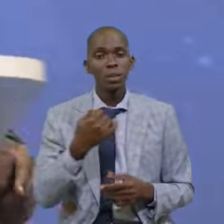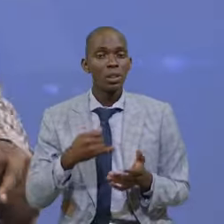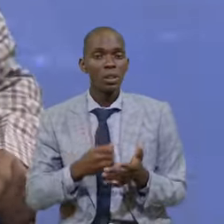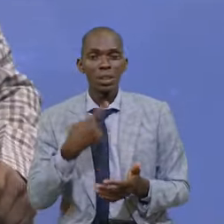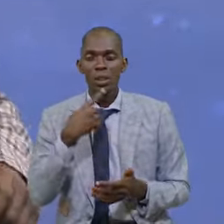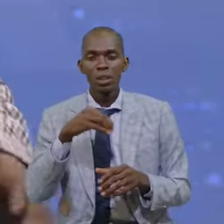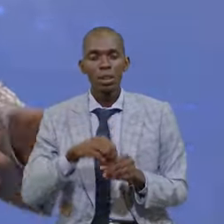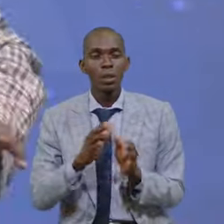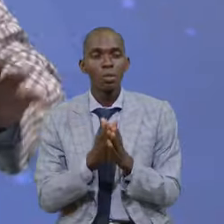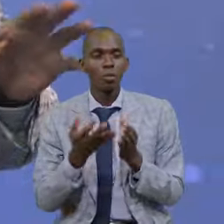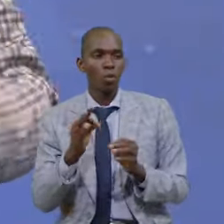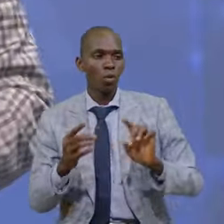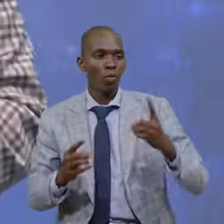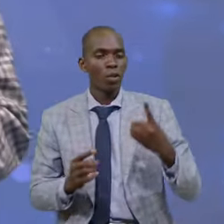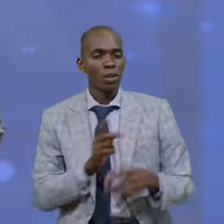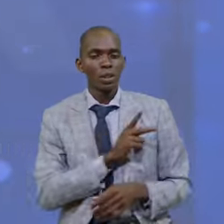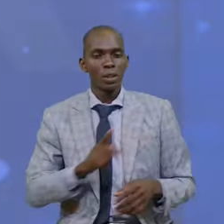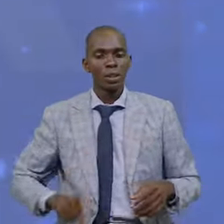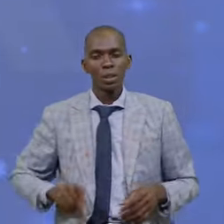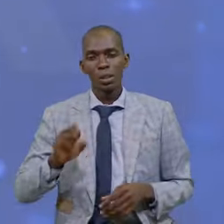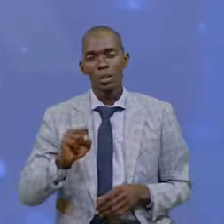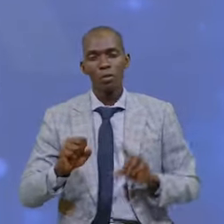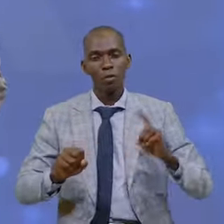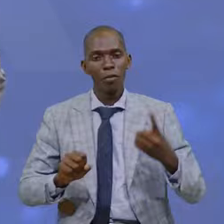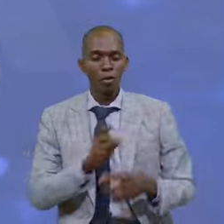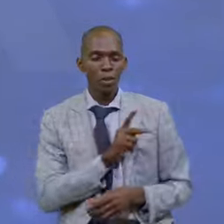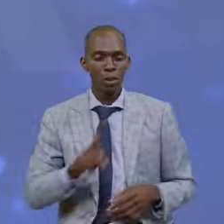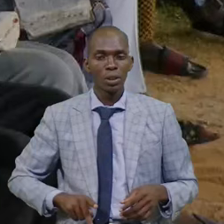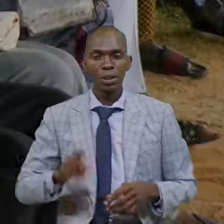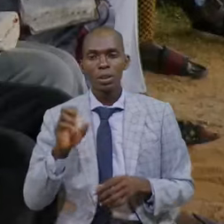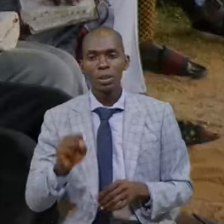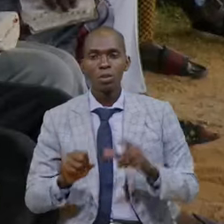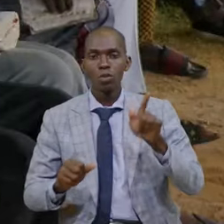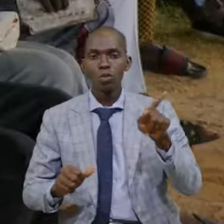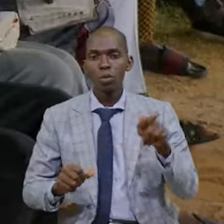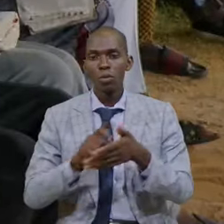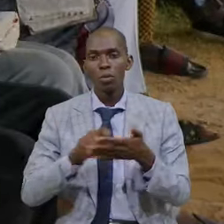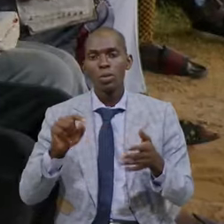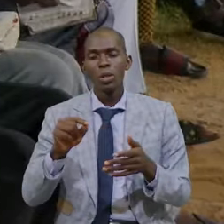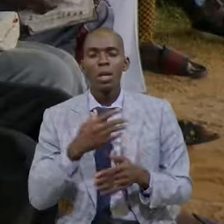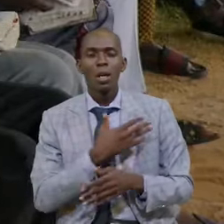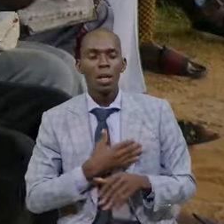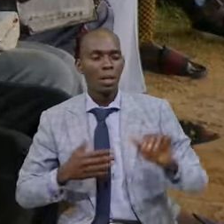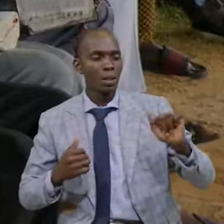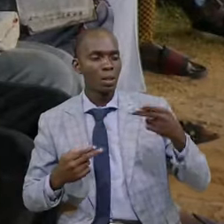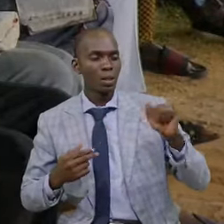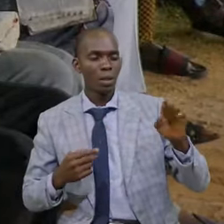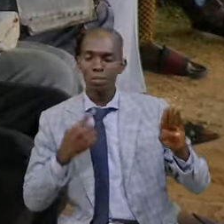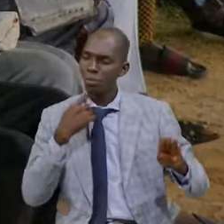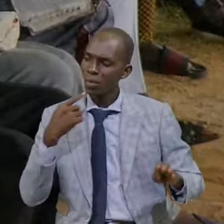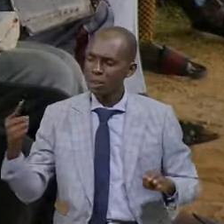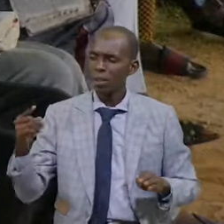1 Kings chapter 21 verse 20, and Ahab said unto Elijah, hast